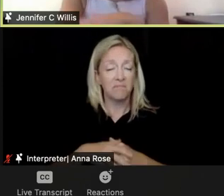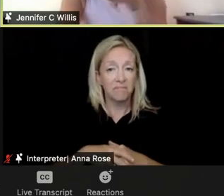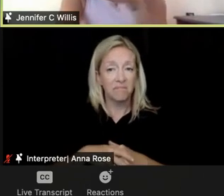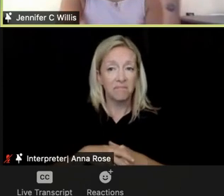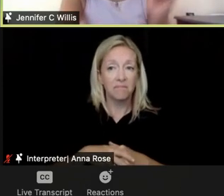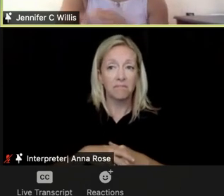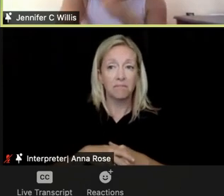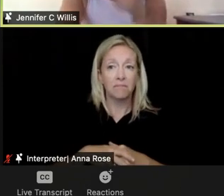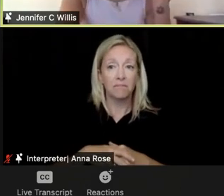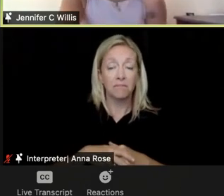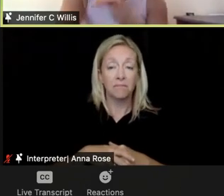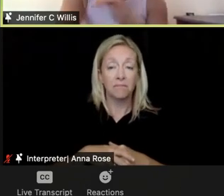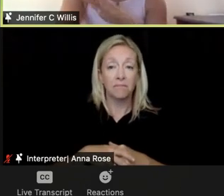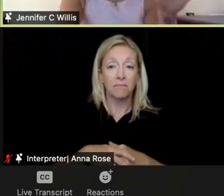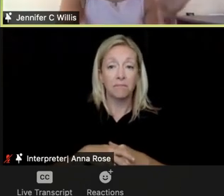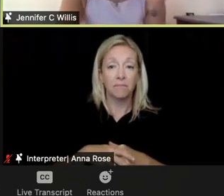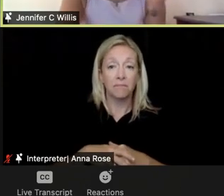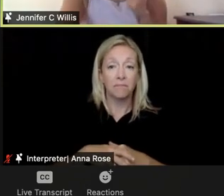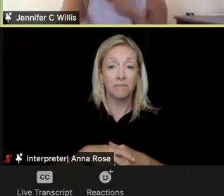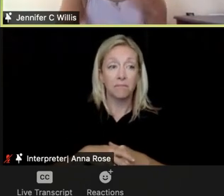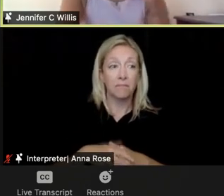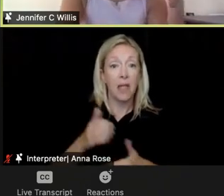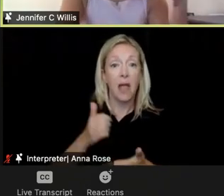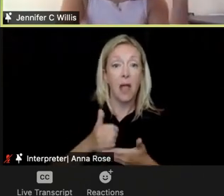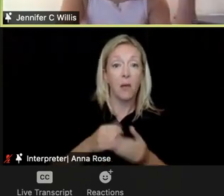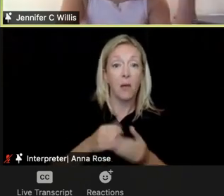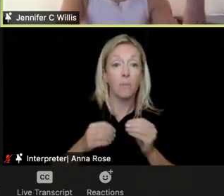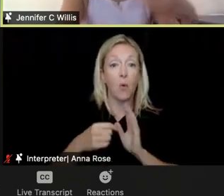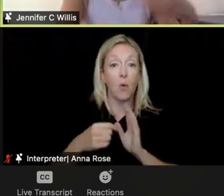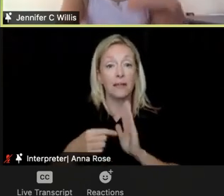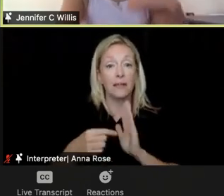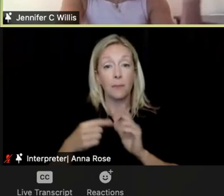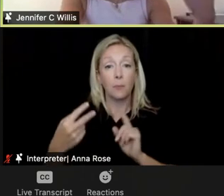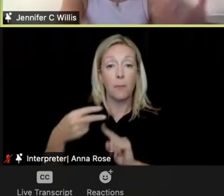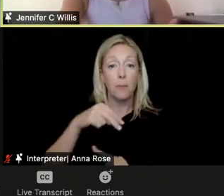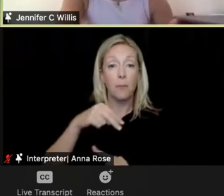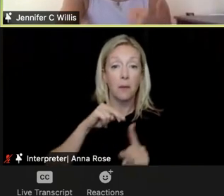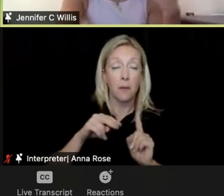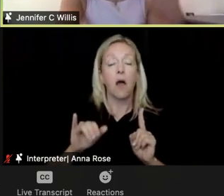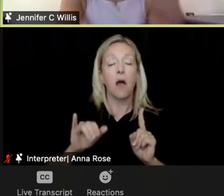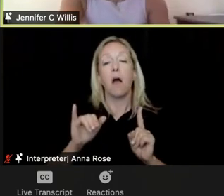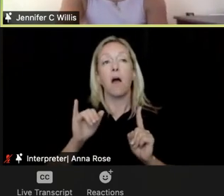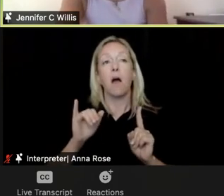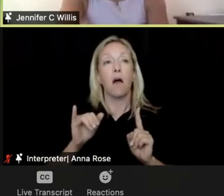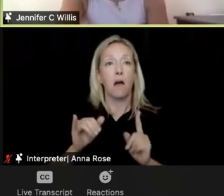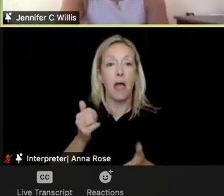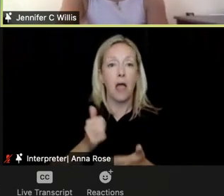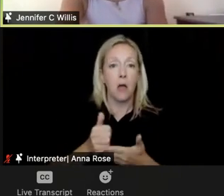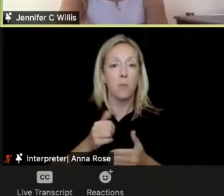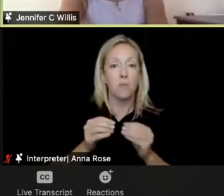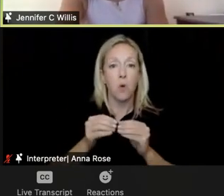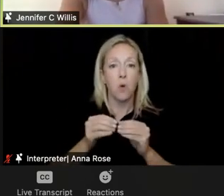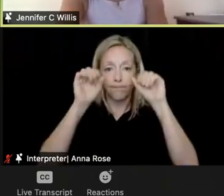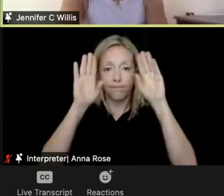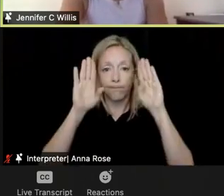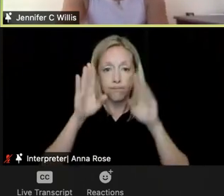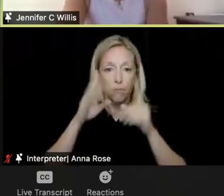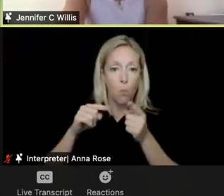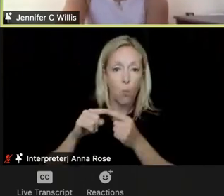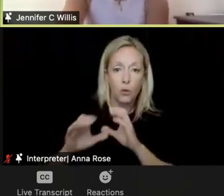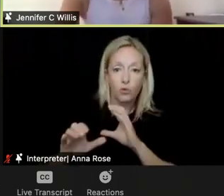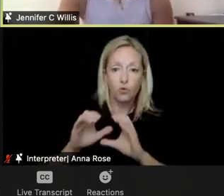If we work as a team and as a group, it helps everybody to kind of think of other things that we need to be looking for in our students as ways that they are communicating.